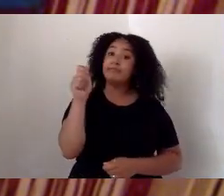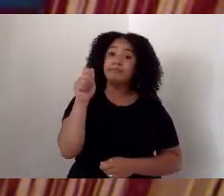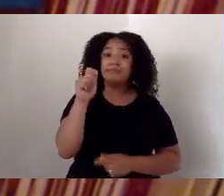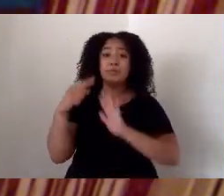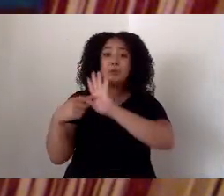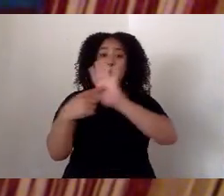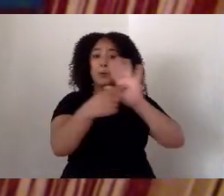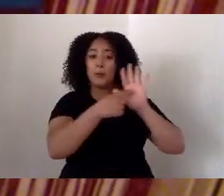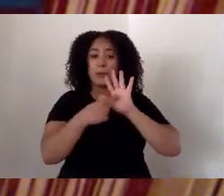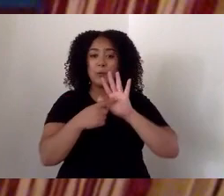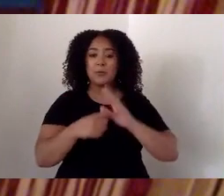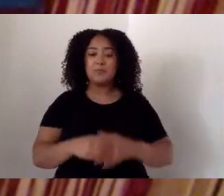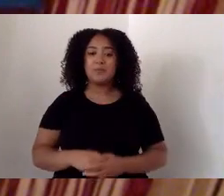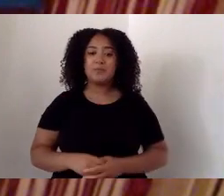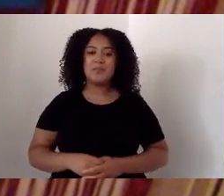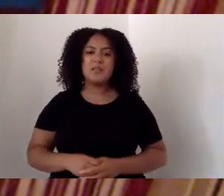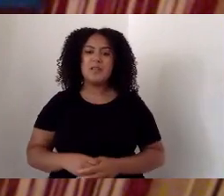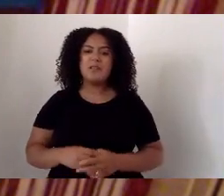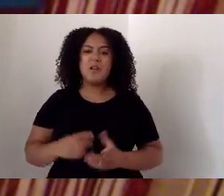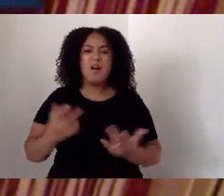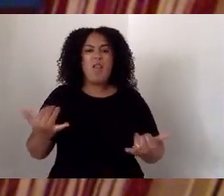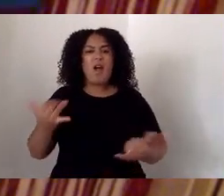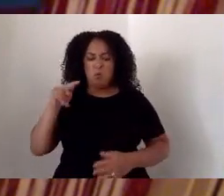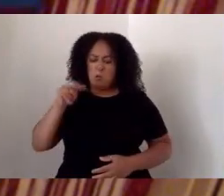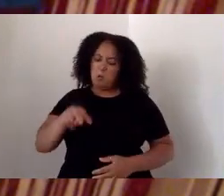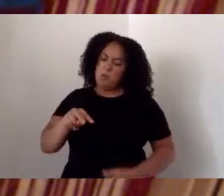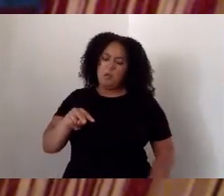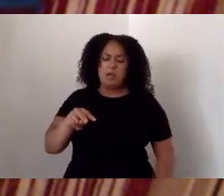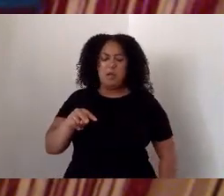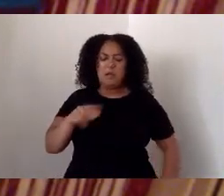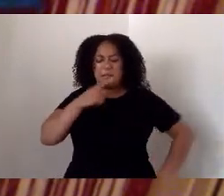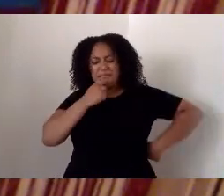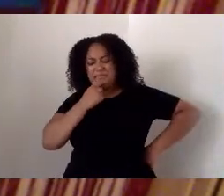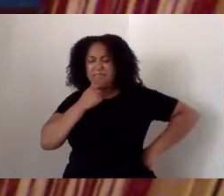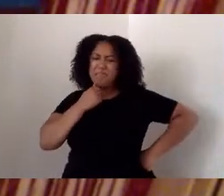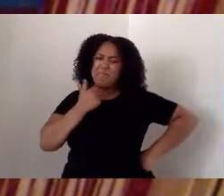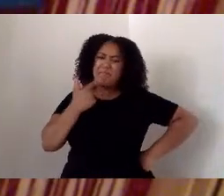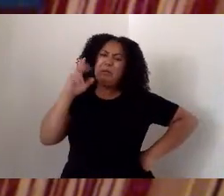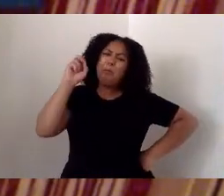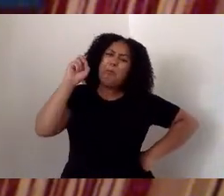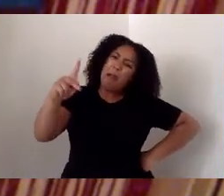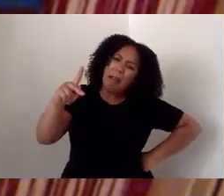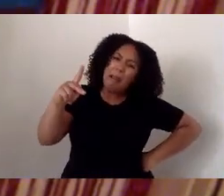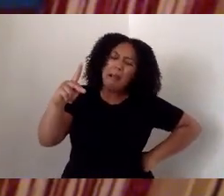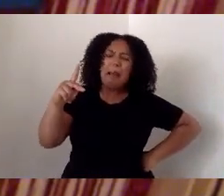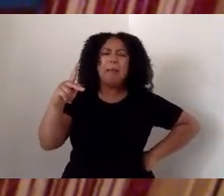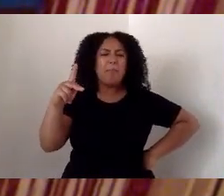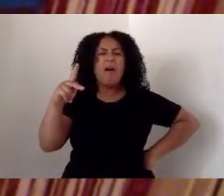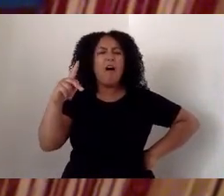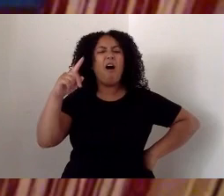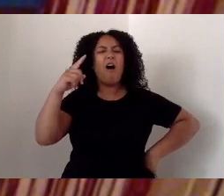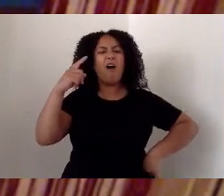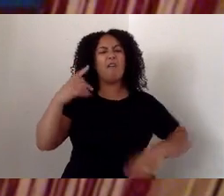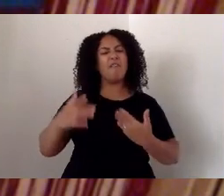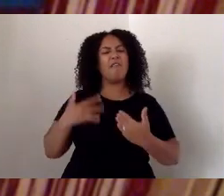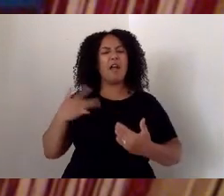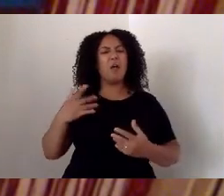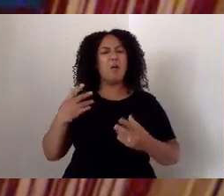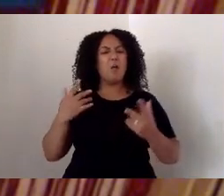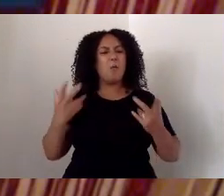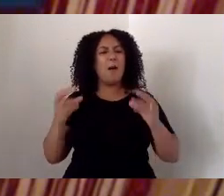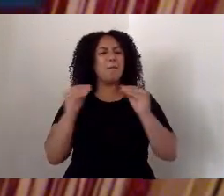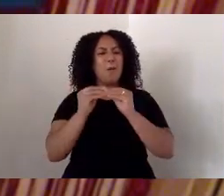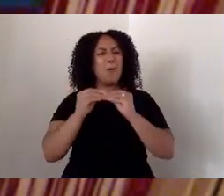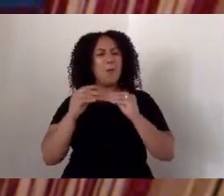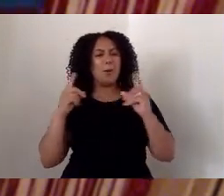realizing maybe I took the easy way out. I feel like I could make this a little bit harder for you. You're all smart folks out there. So what I'm going to do